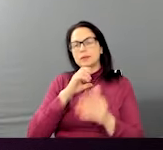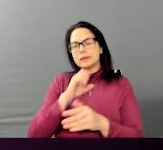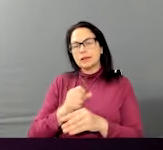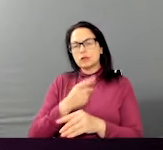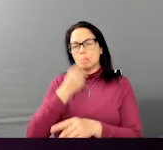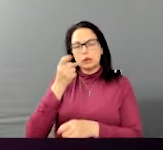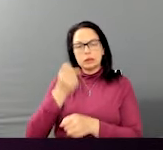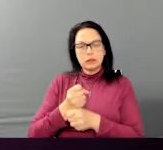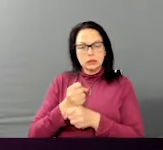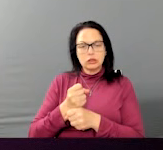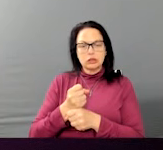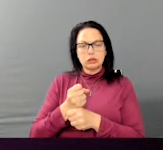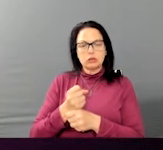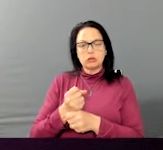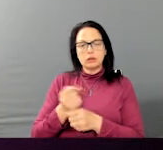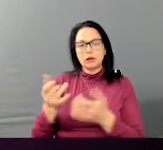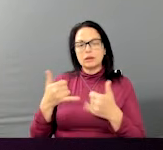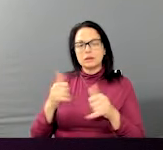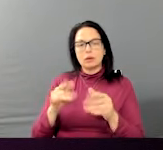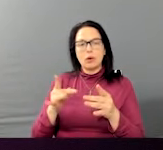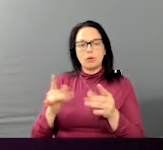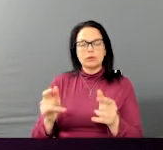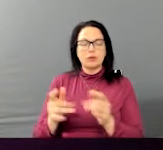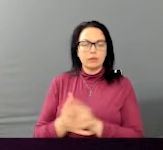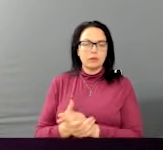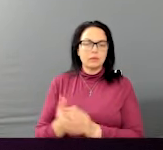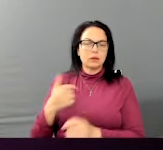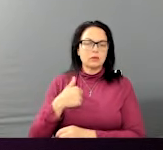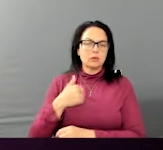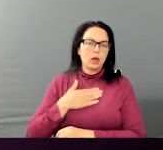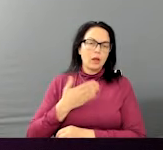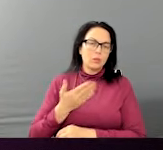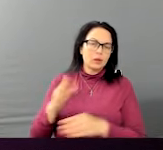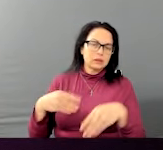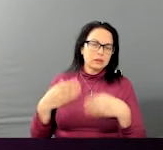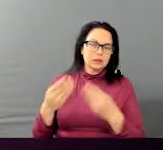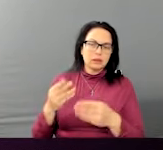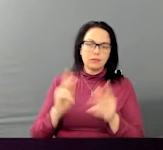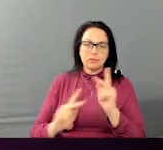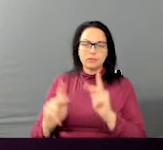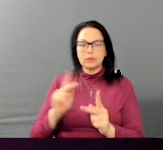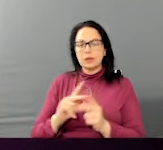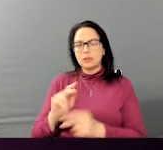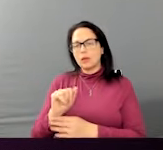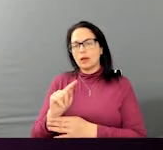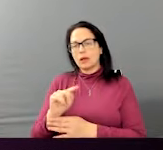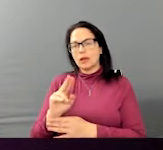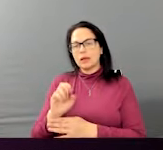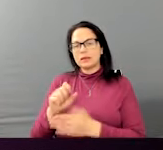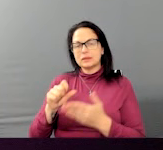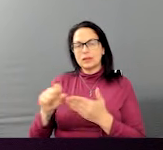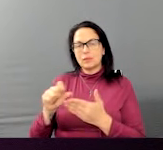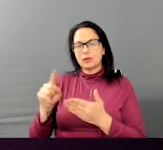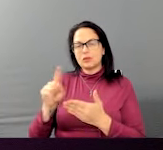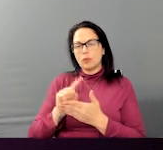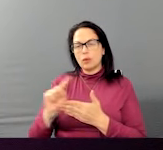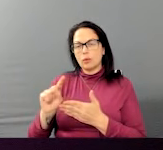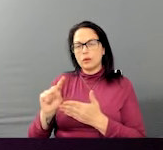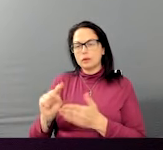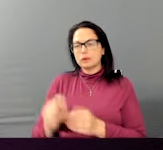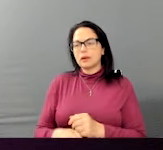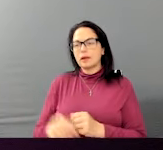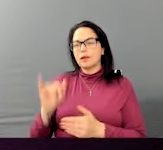then stale while revalidate for a week. So I'm willing to give people a stale page for a week while we're revalidating. That's actually pretty